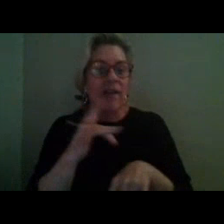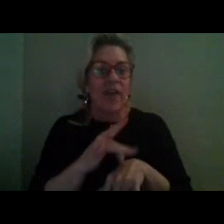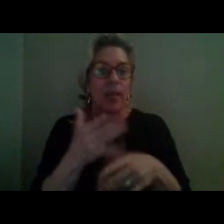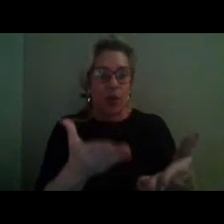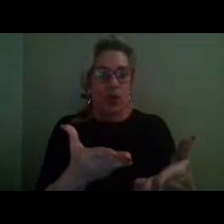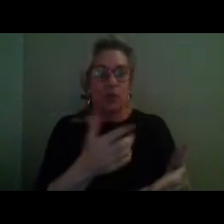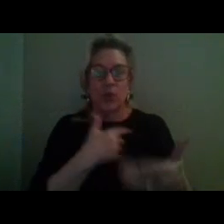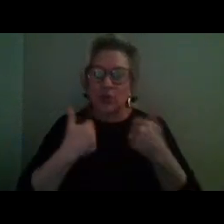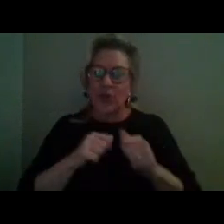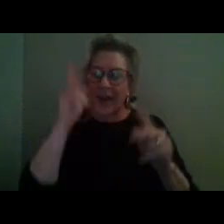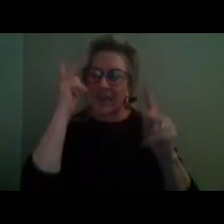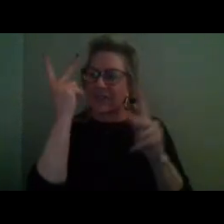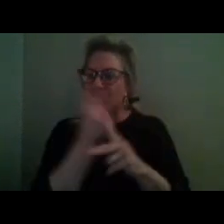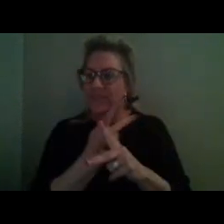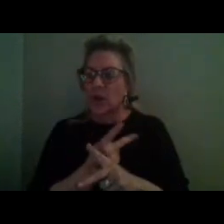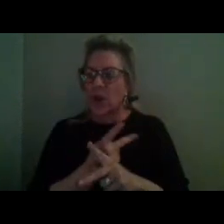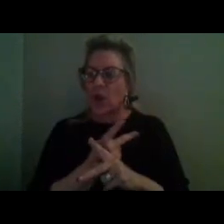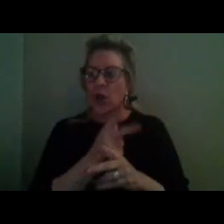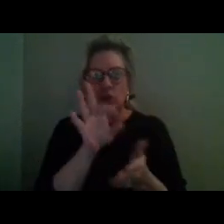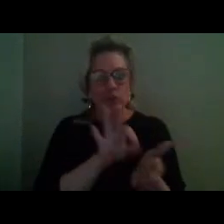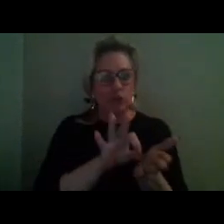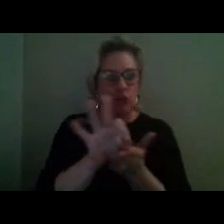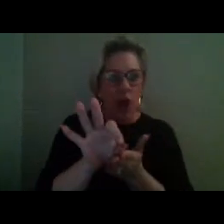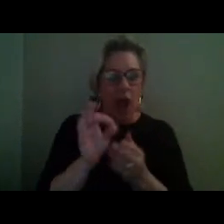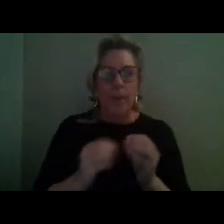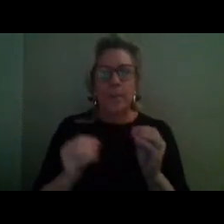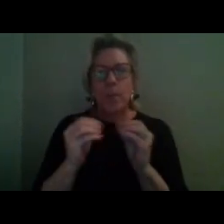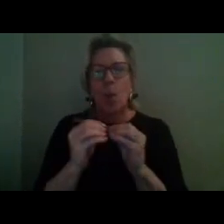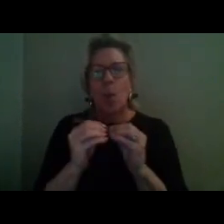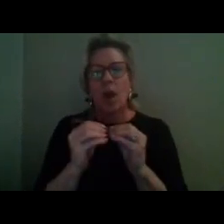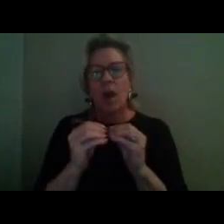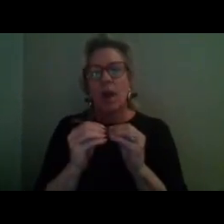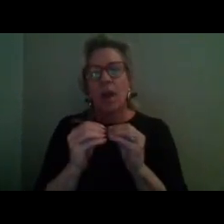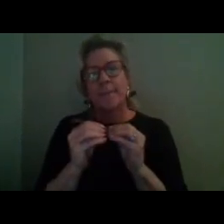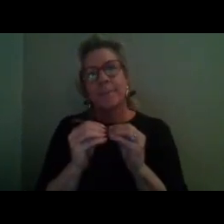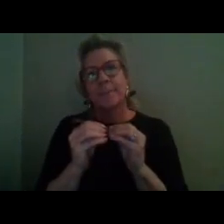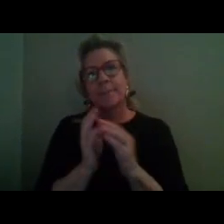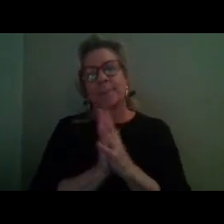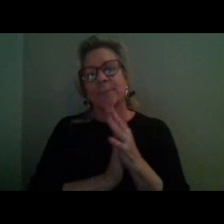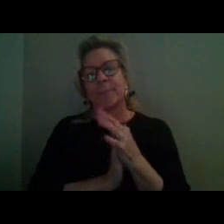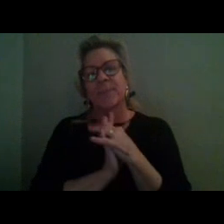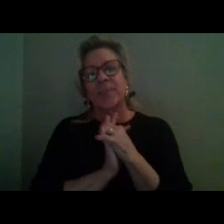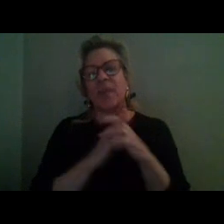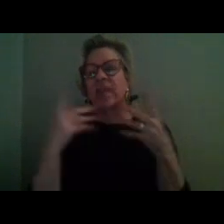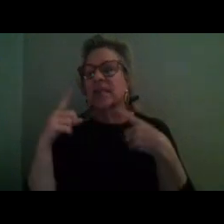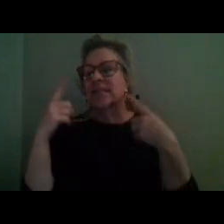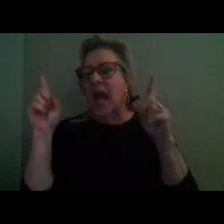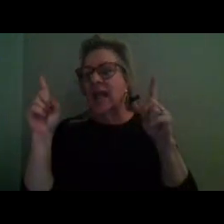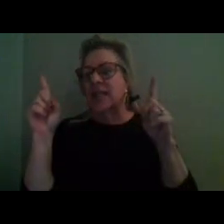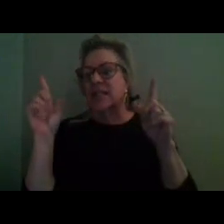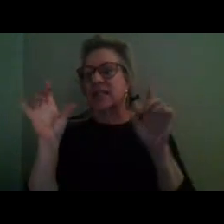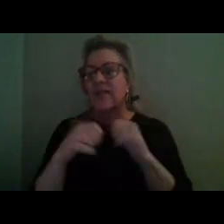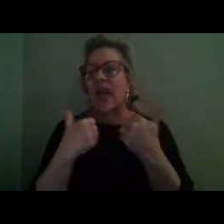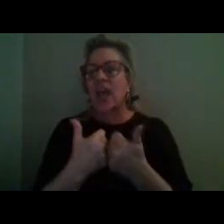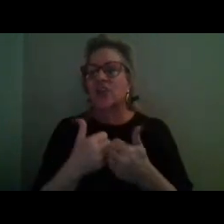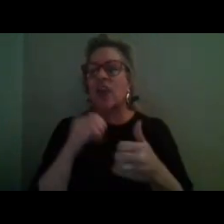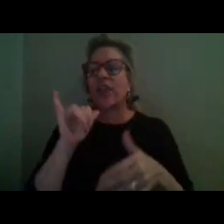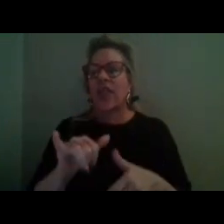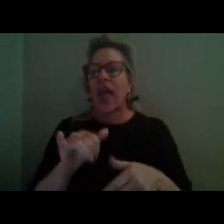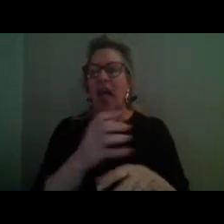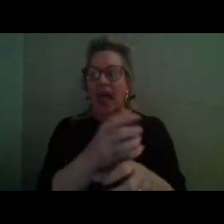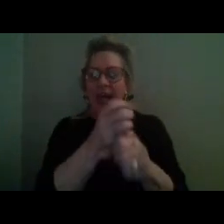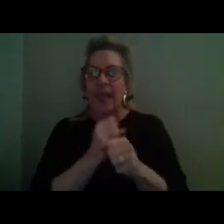We're trying to track more the success rate of agencies that get technical